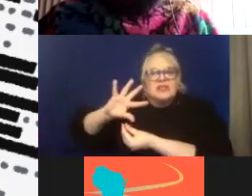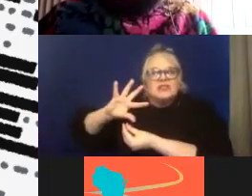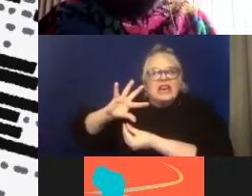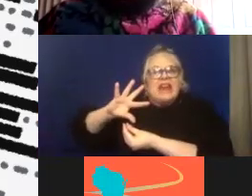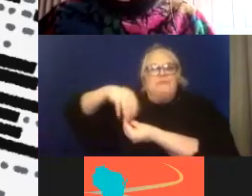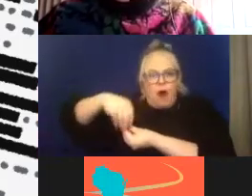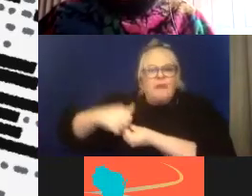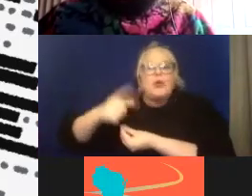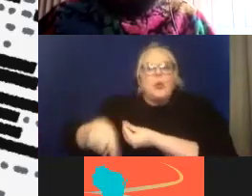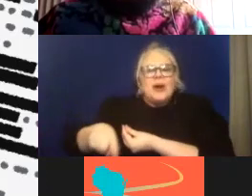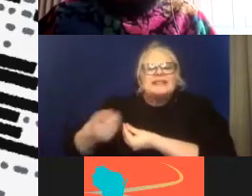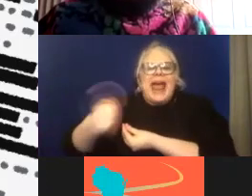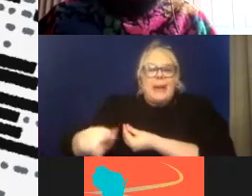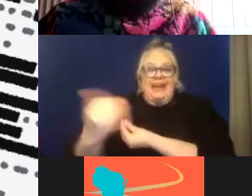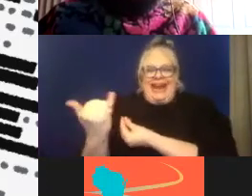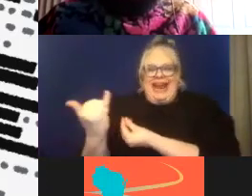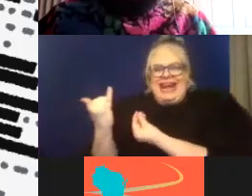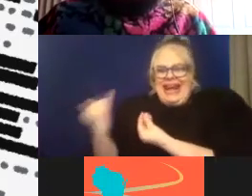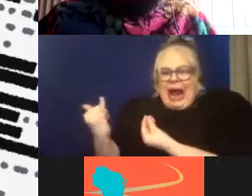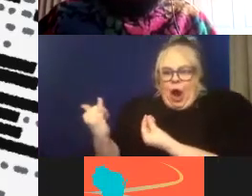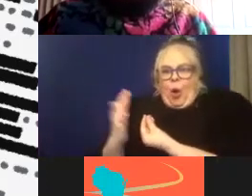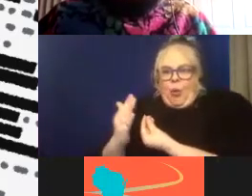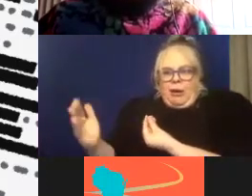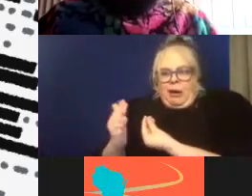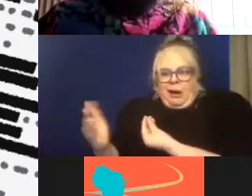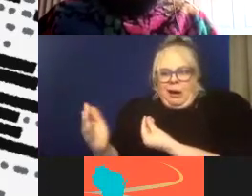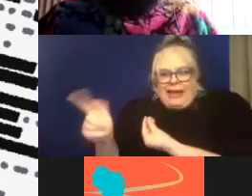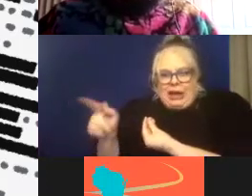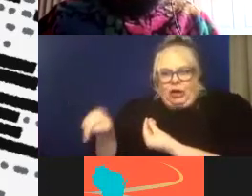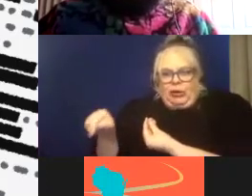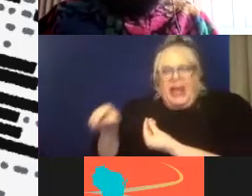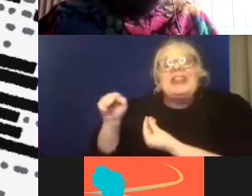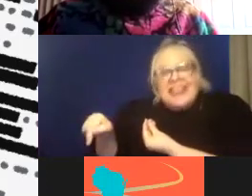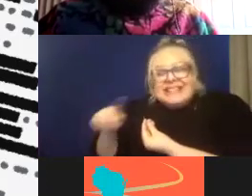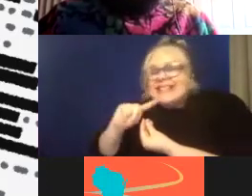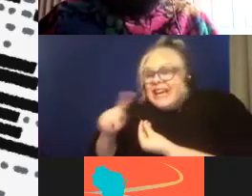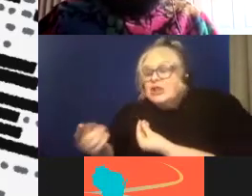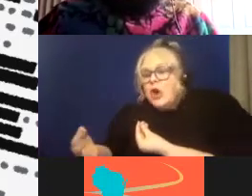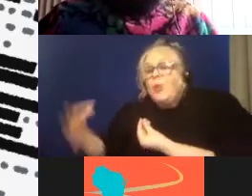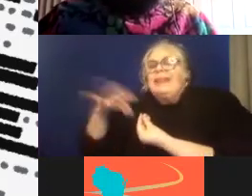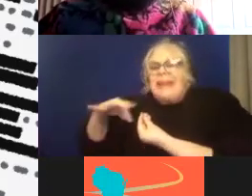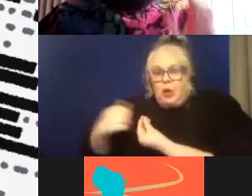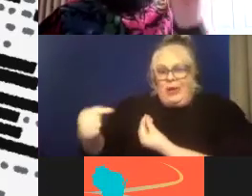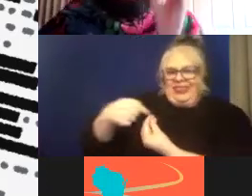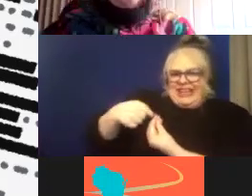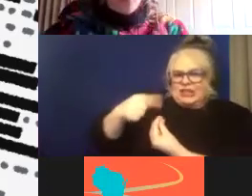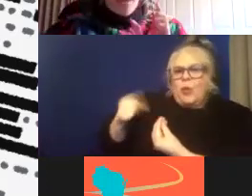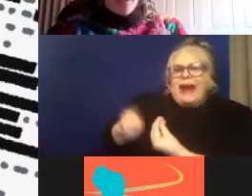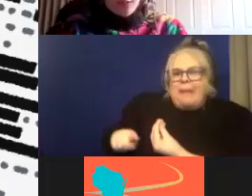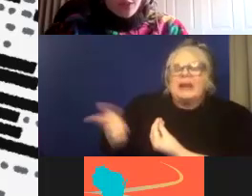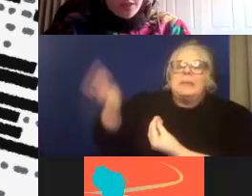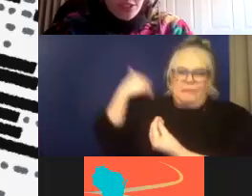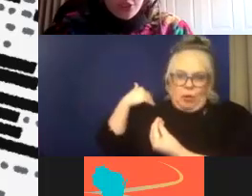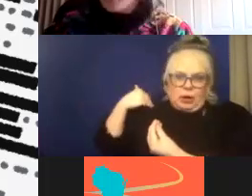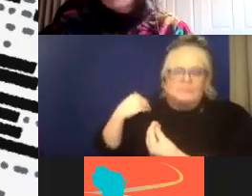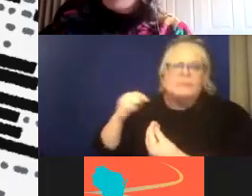This guide at the bottom here from Without My Consent is a really great place to start with content removal, and especially with